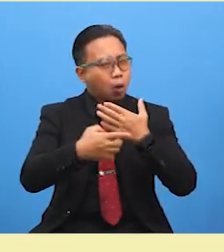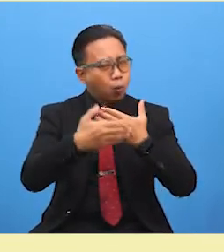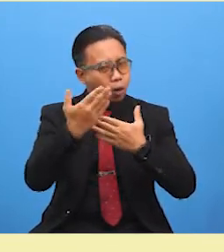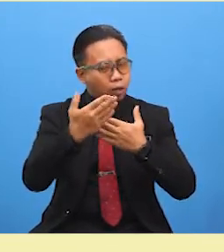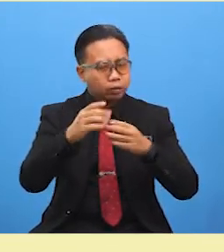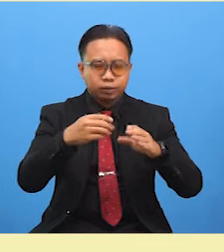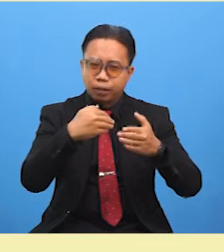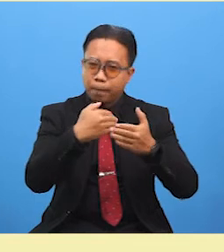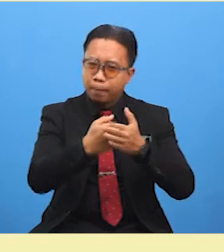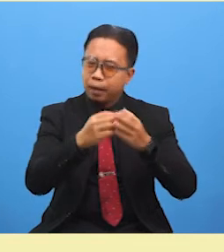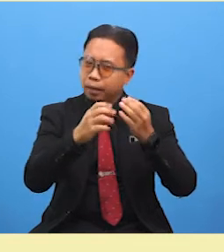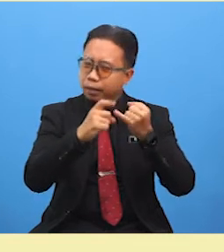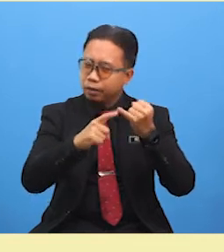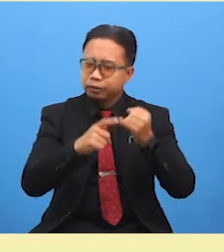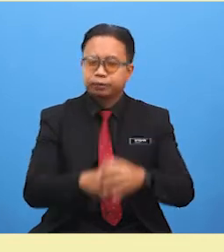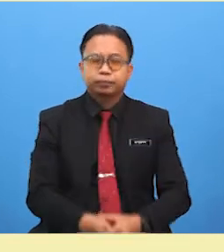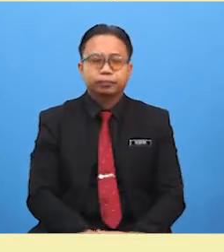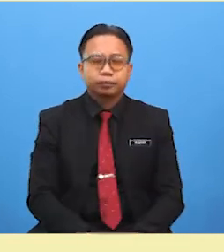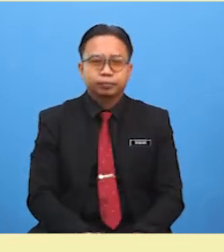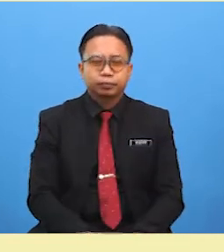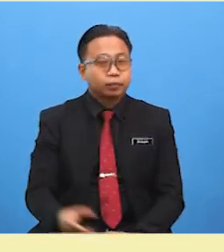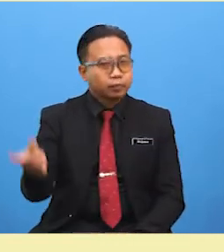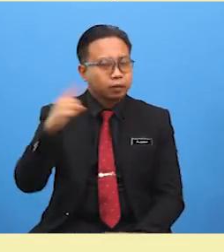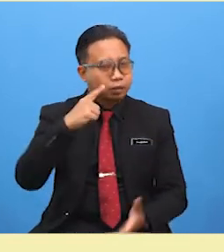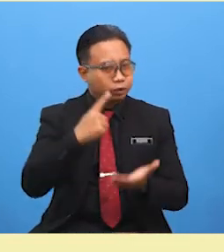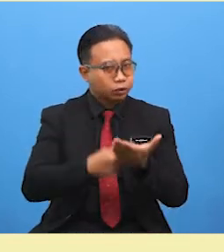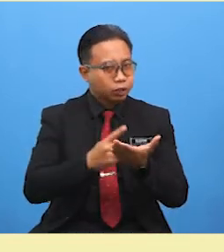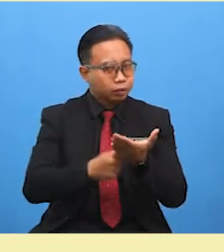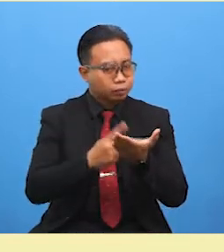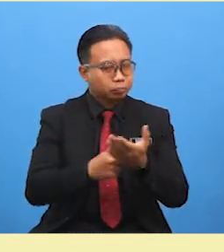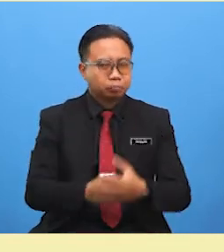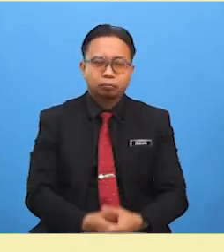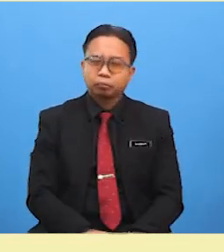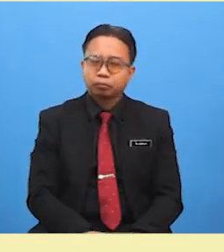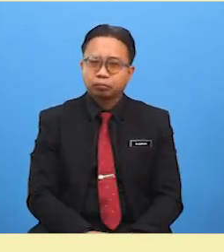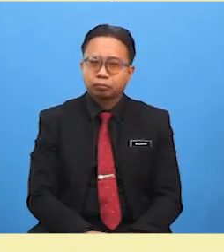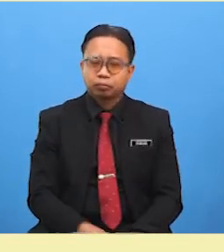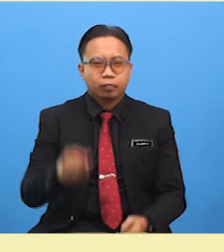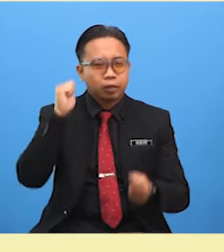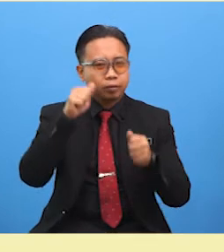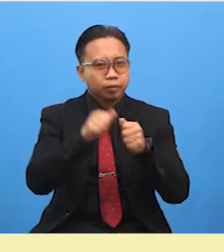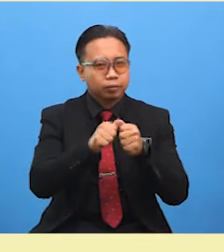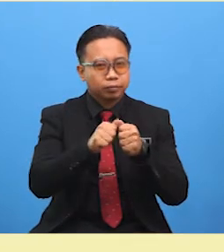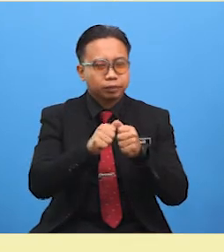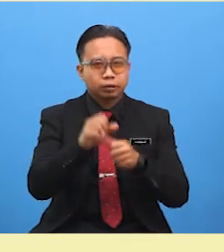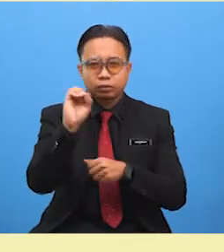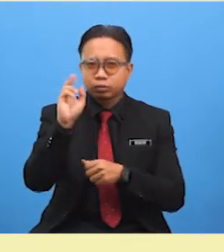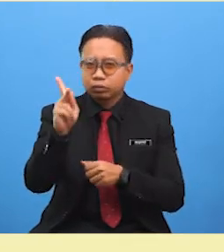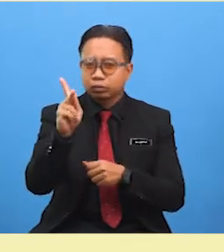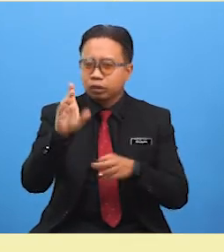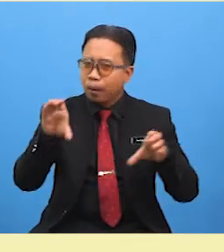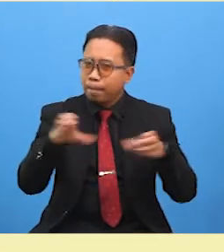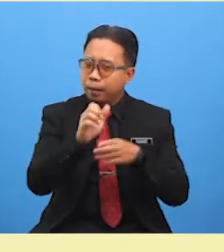now. Let's check the answers. Remember, it's okay to make a mistake because that's how you